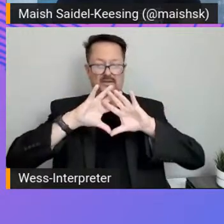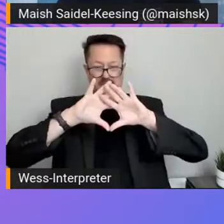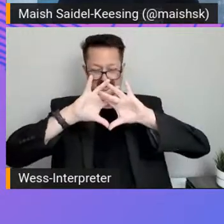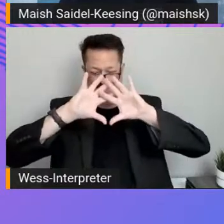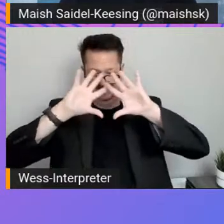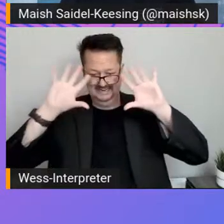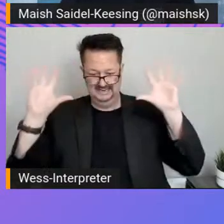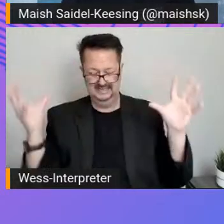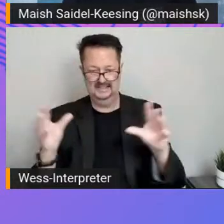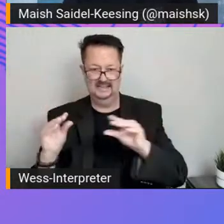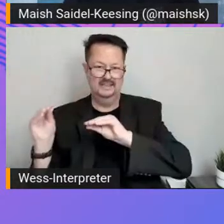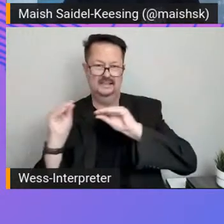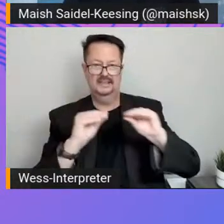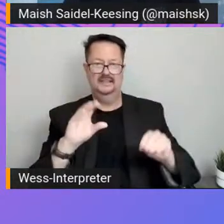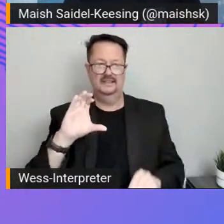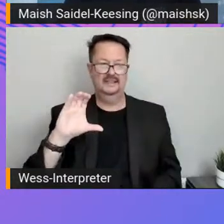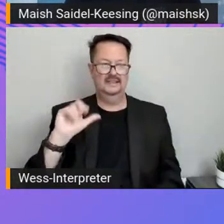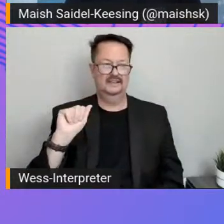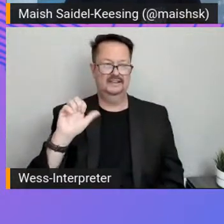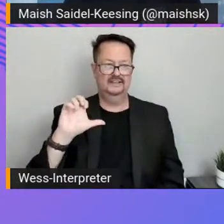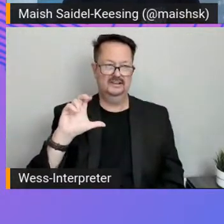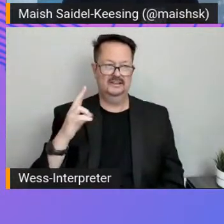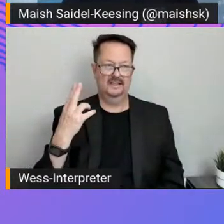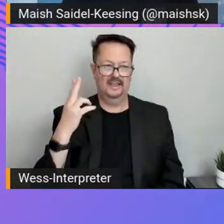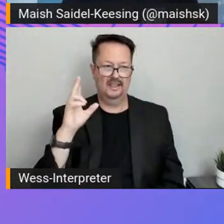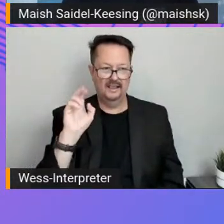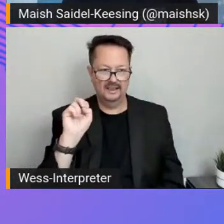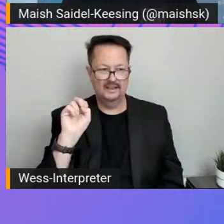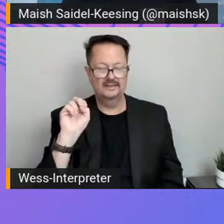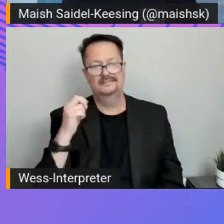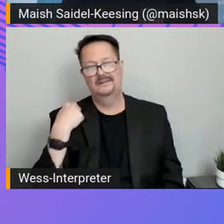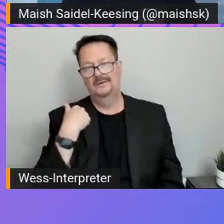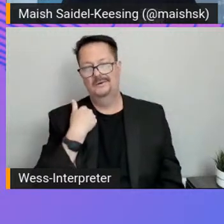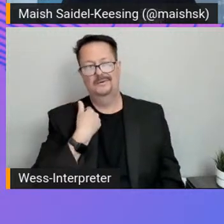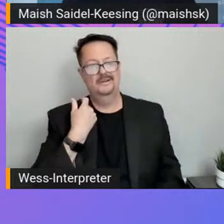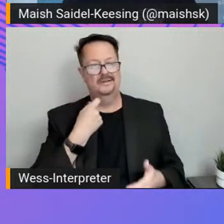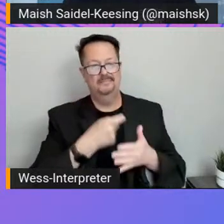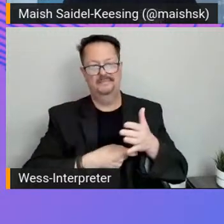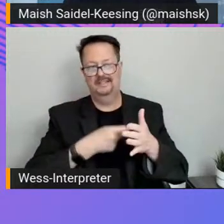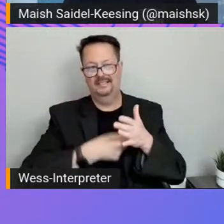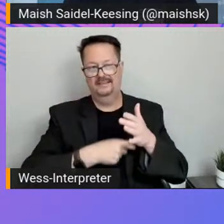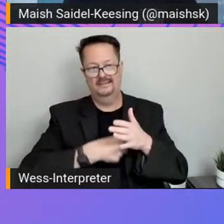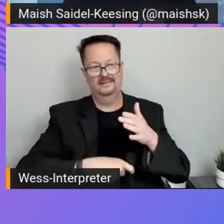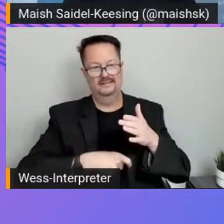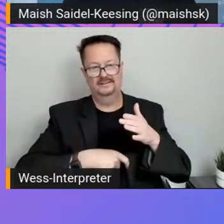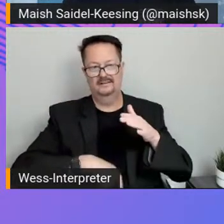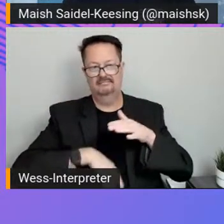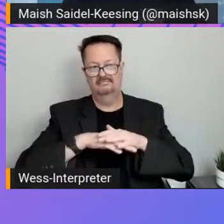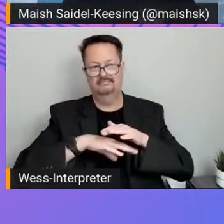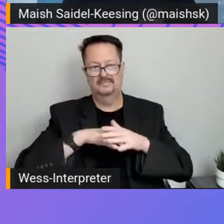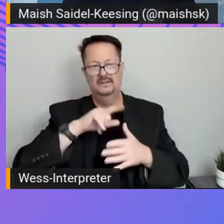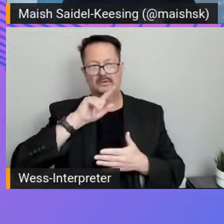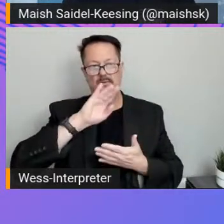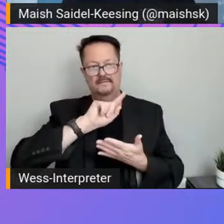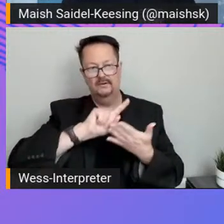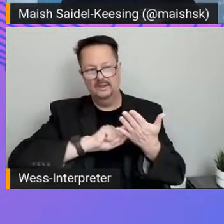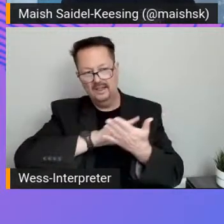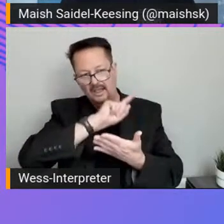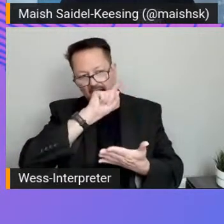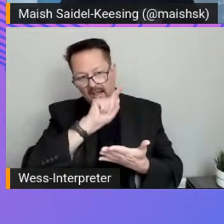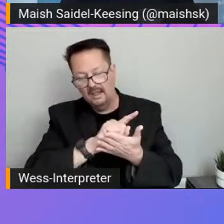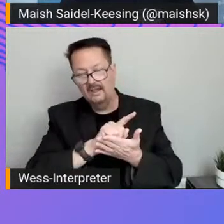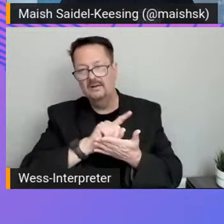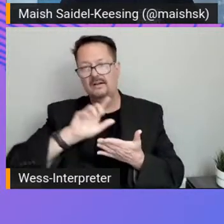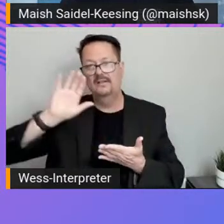because a lot of that stuff never changes, right? Our billing is good for 24-hour period. EC2 instance